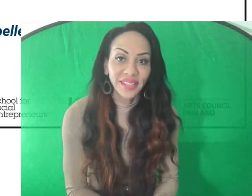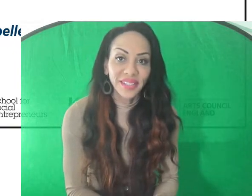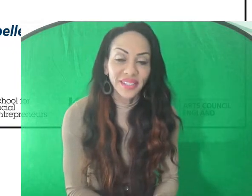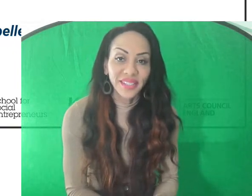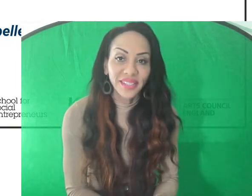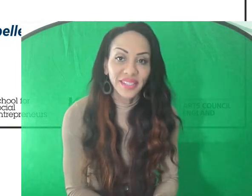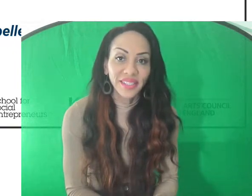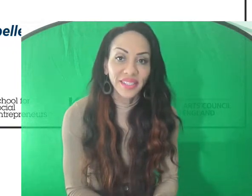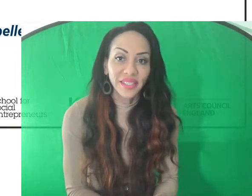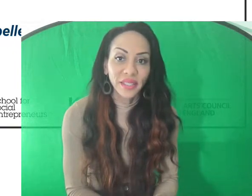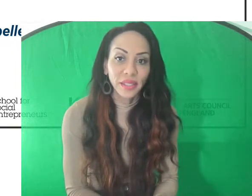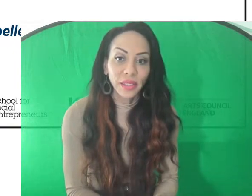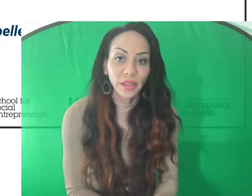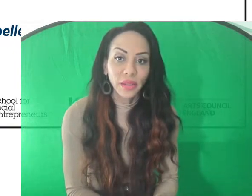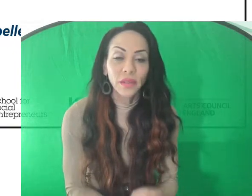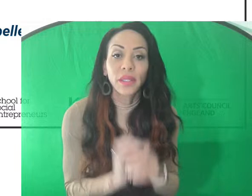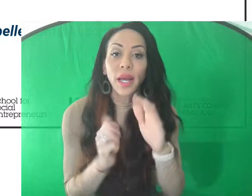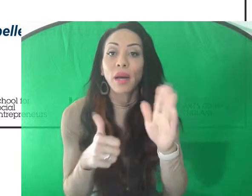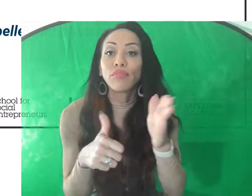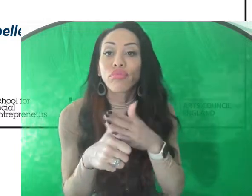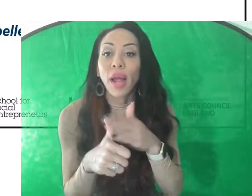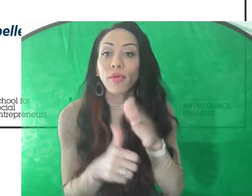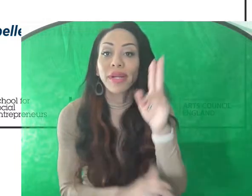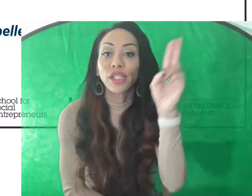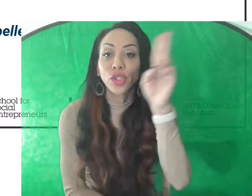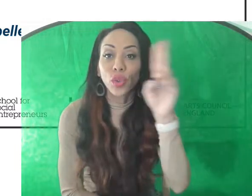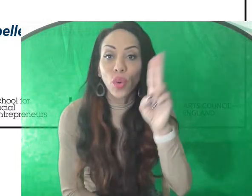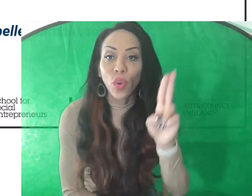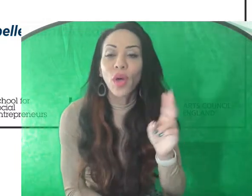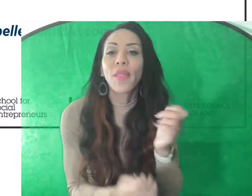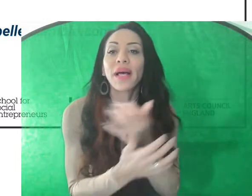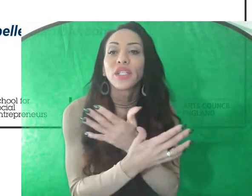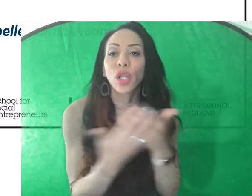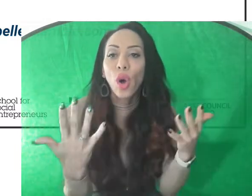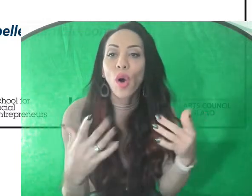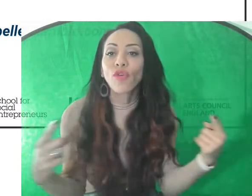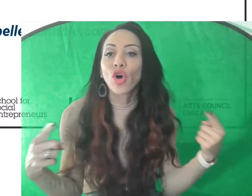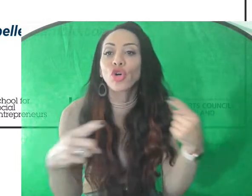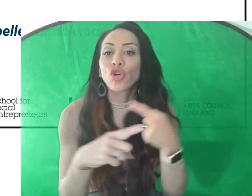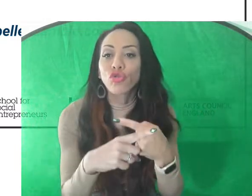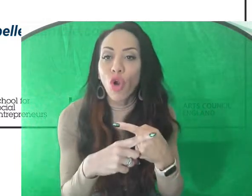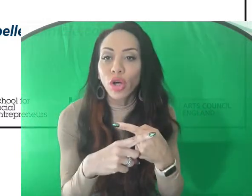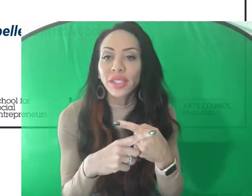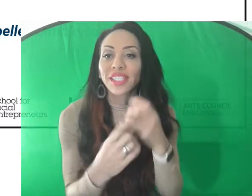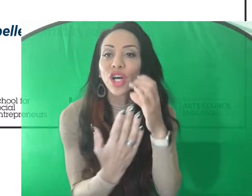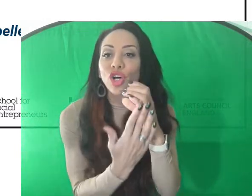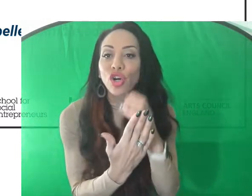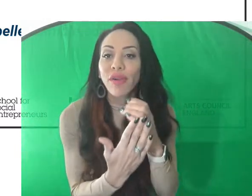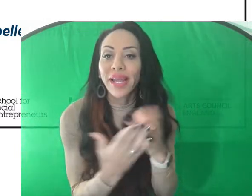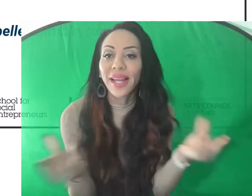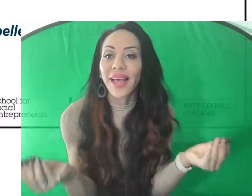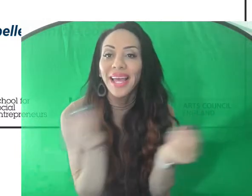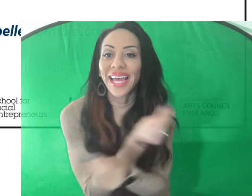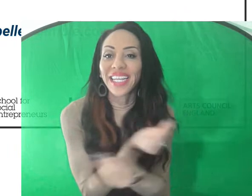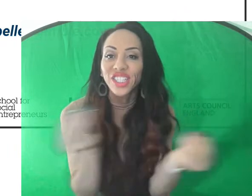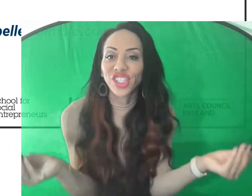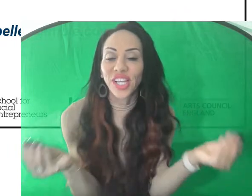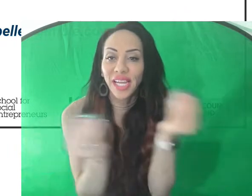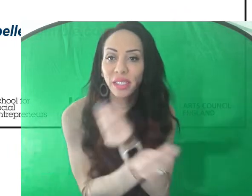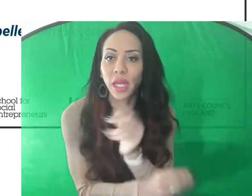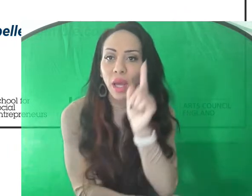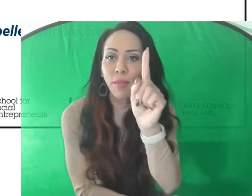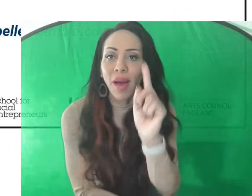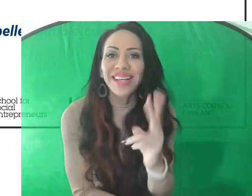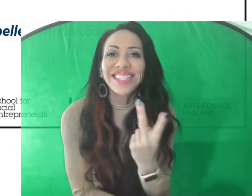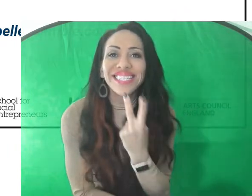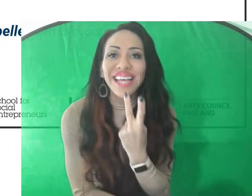but also in primary school, there's a lot more cross-curricular exchange, and that's a lot easier to have happen. Whereas in secondary school, it's